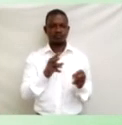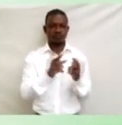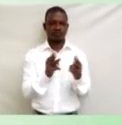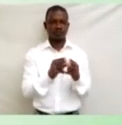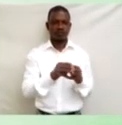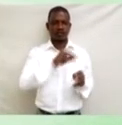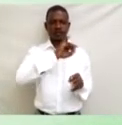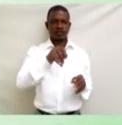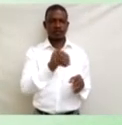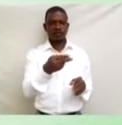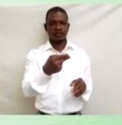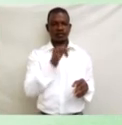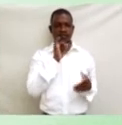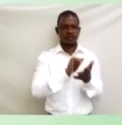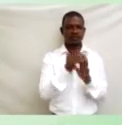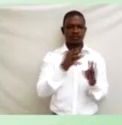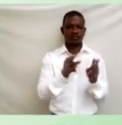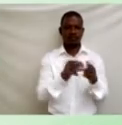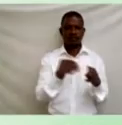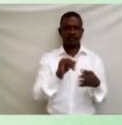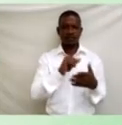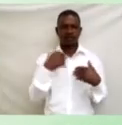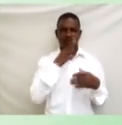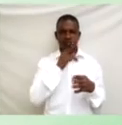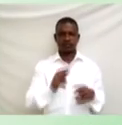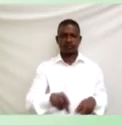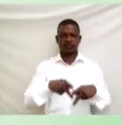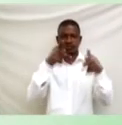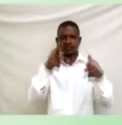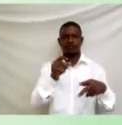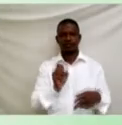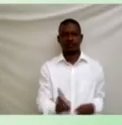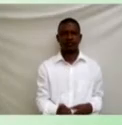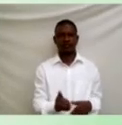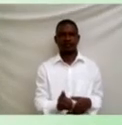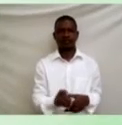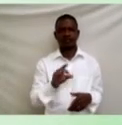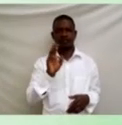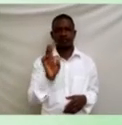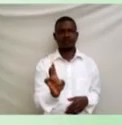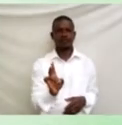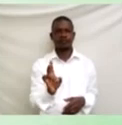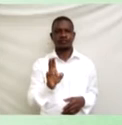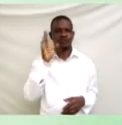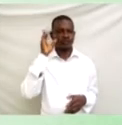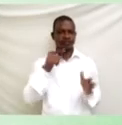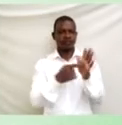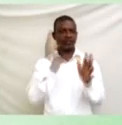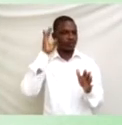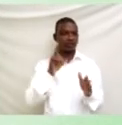And if you should meet John, tell him that the meeting has been postponed.